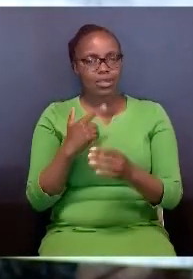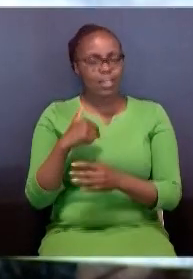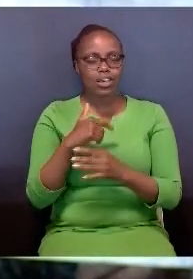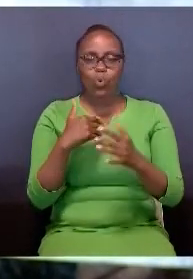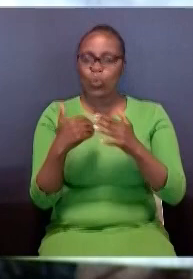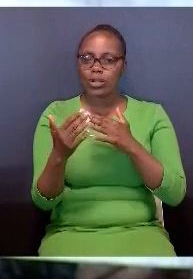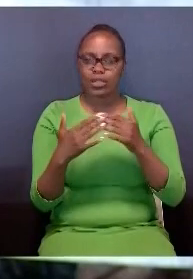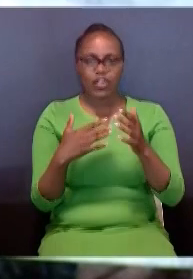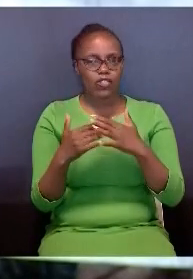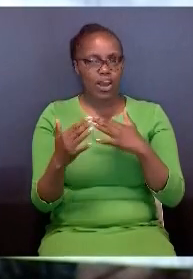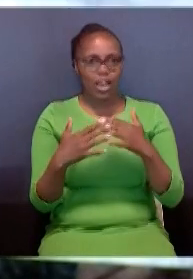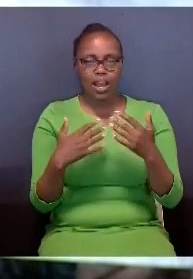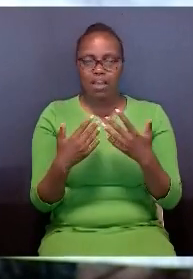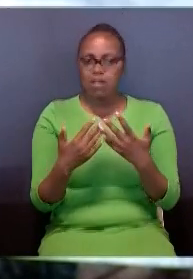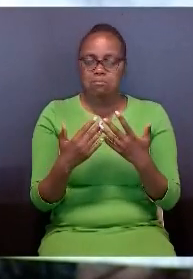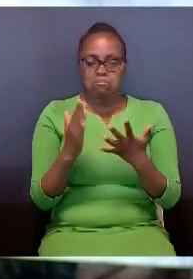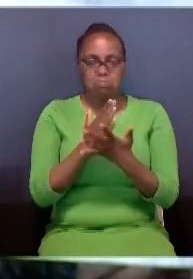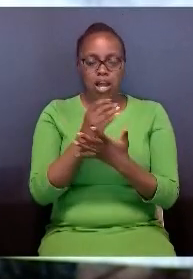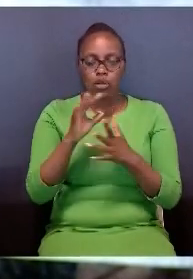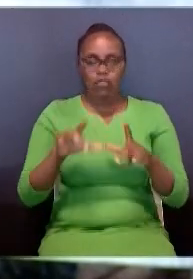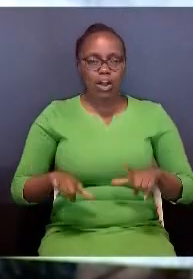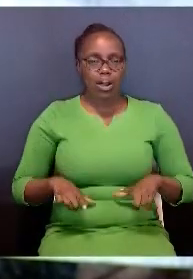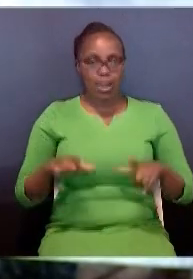Whichever part of life,